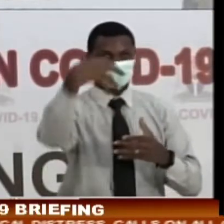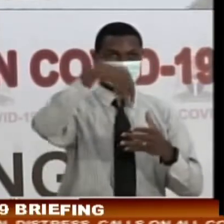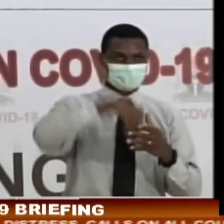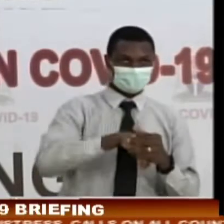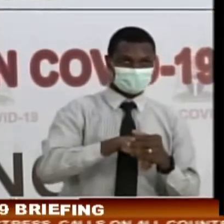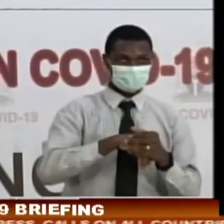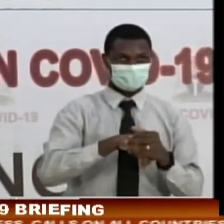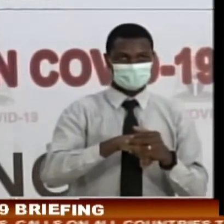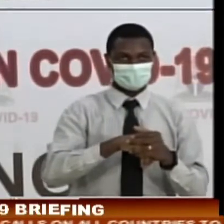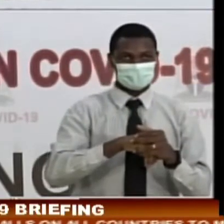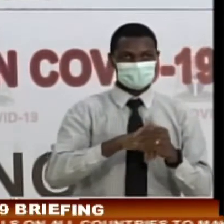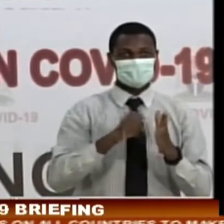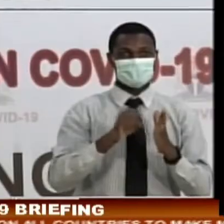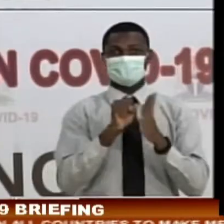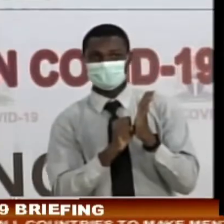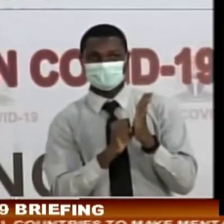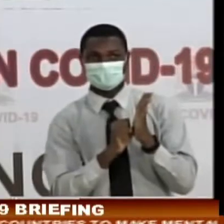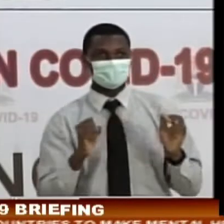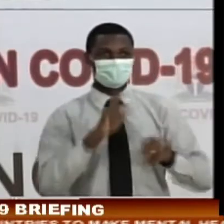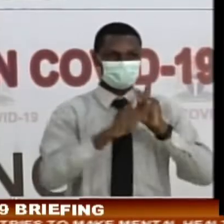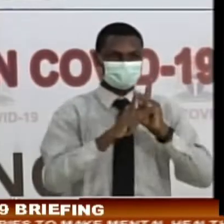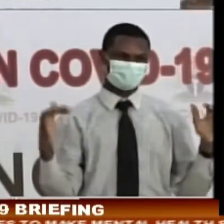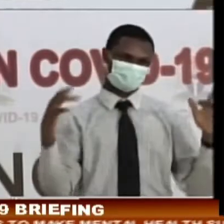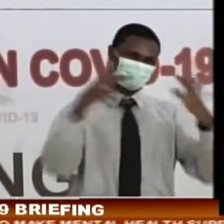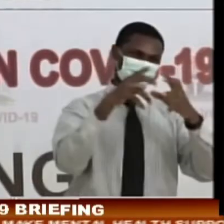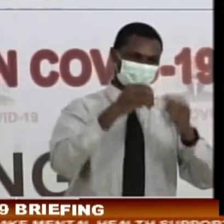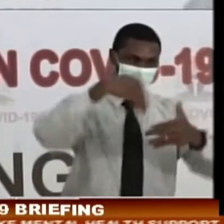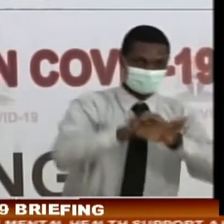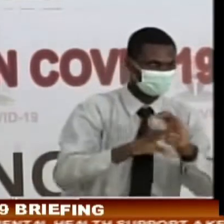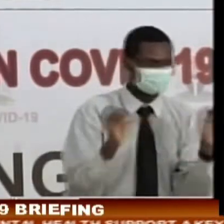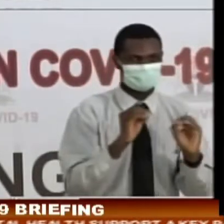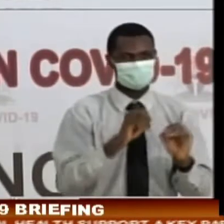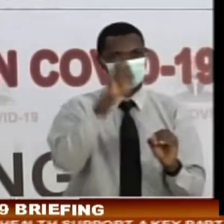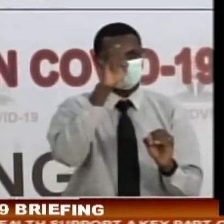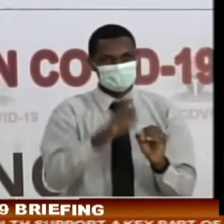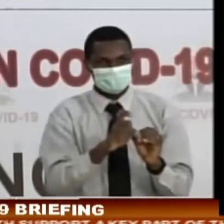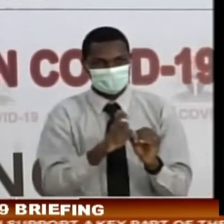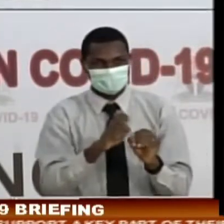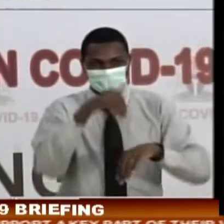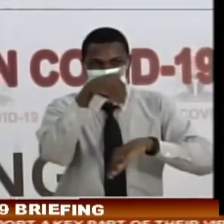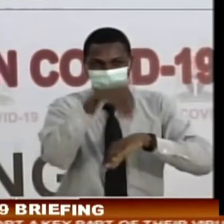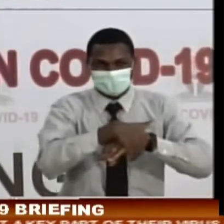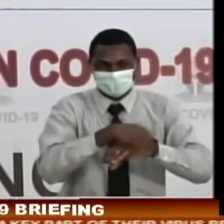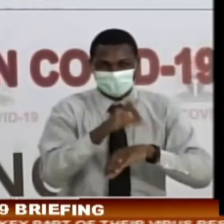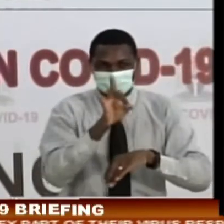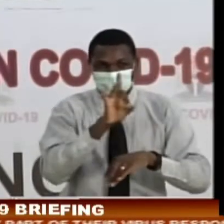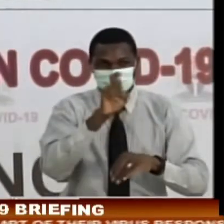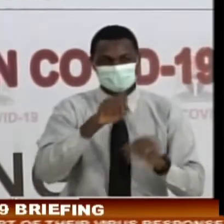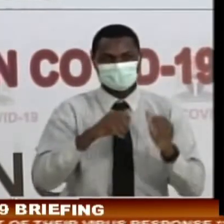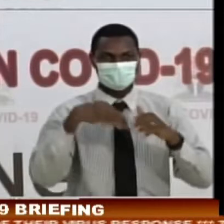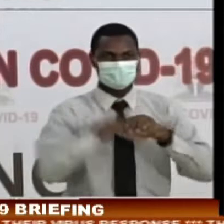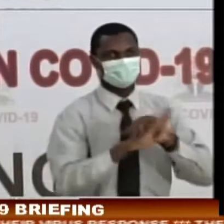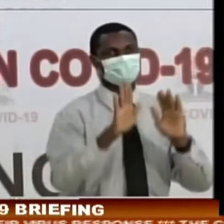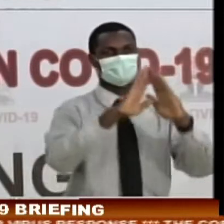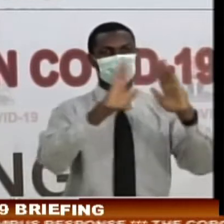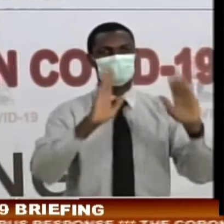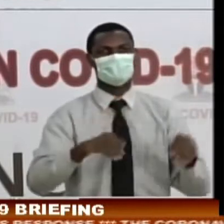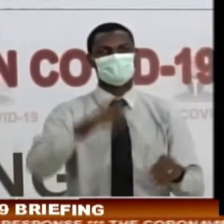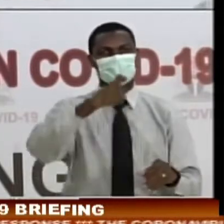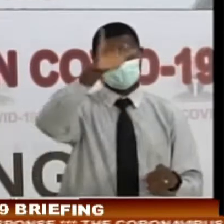crowded places observe the curfew and do all you can to